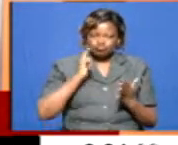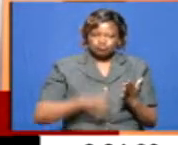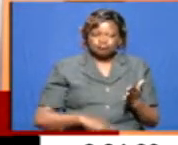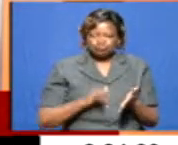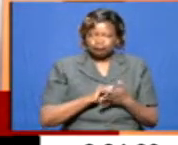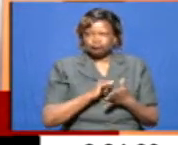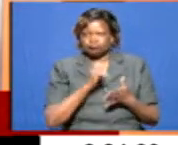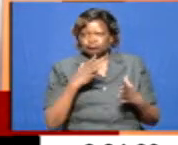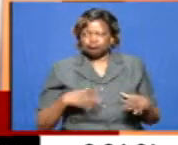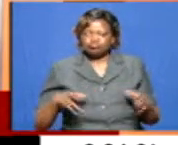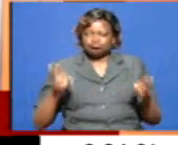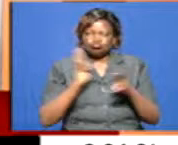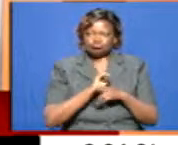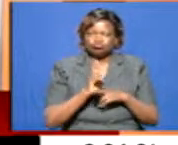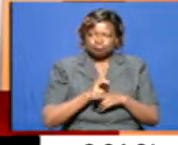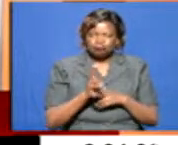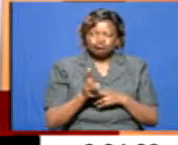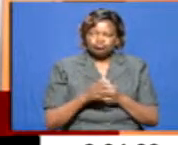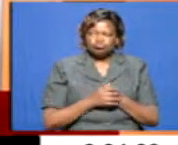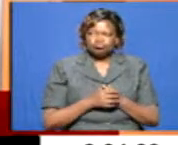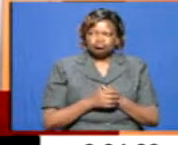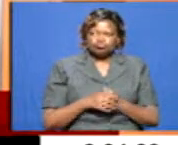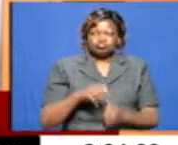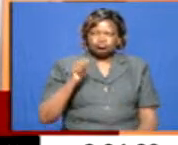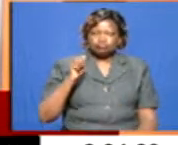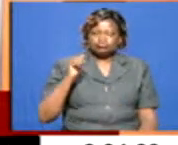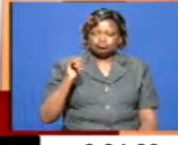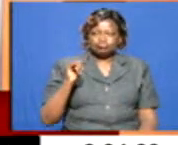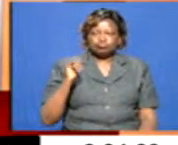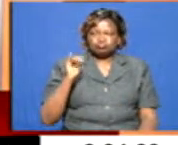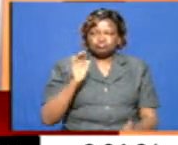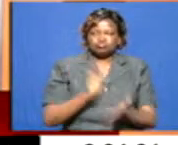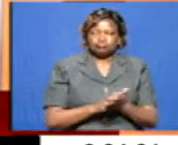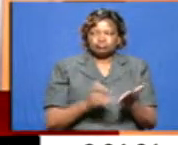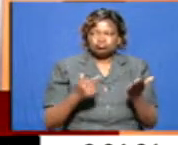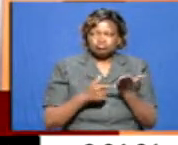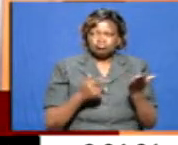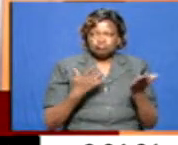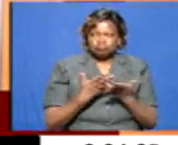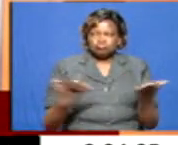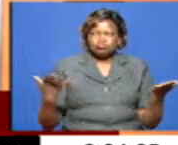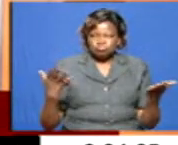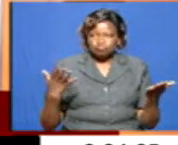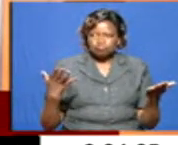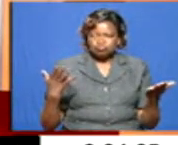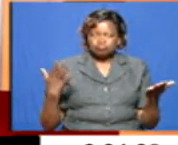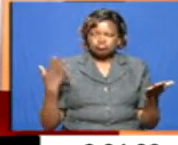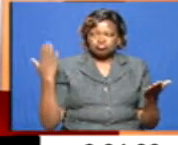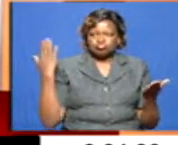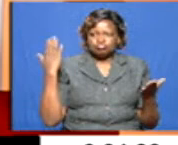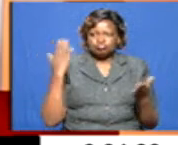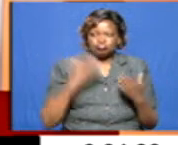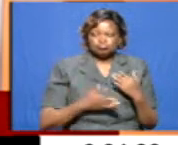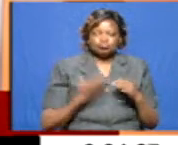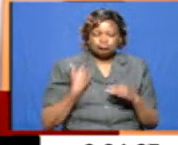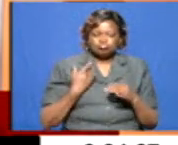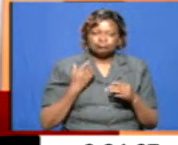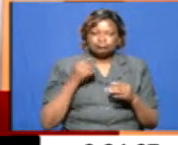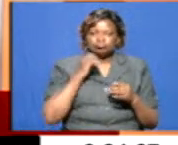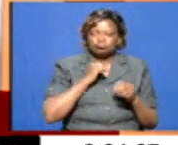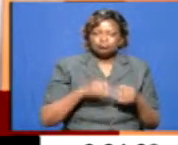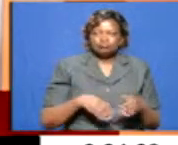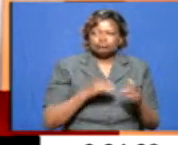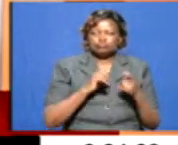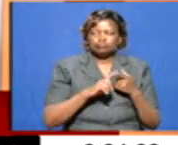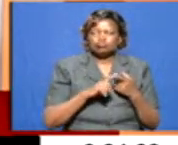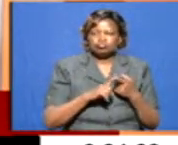take advantage of artificial intelligence and digital tools to move from the traditional reactive experience to a predictive